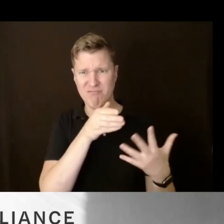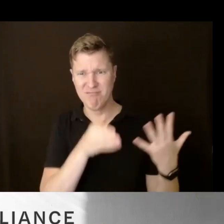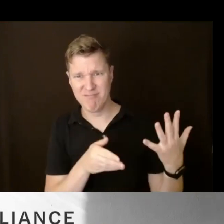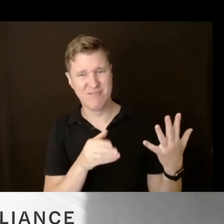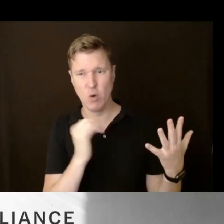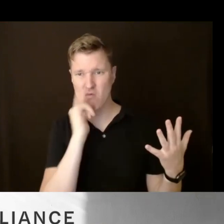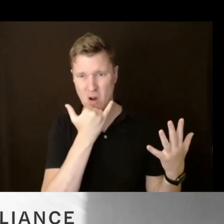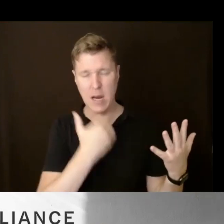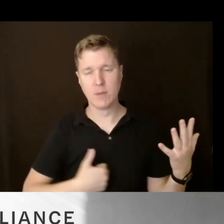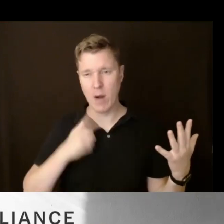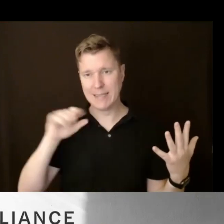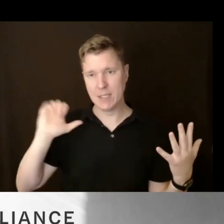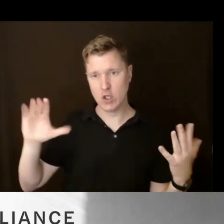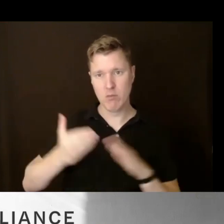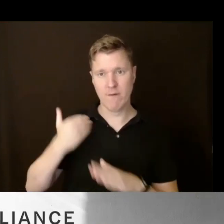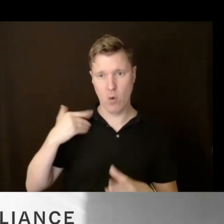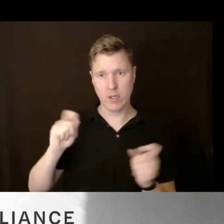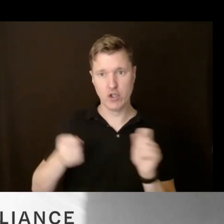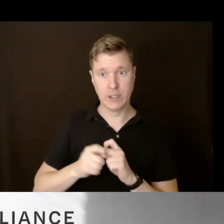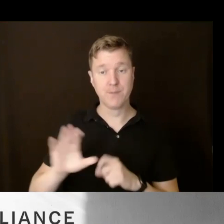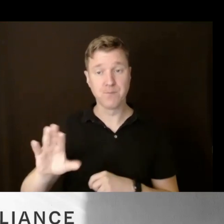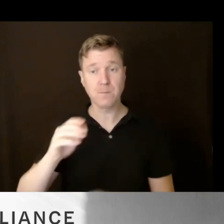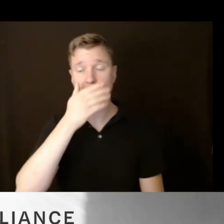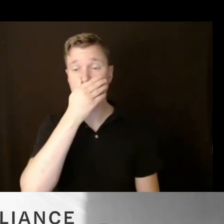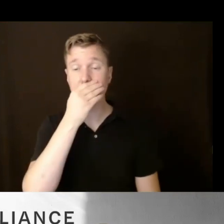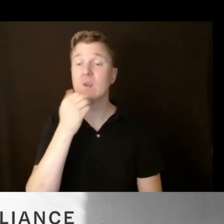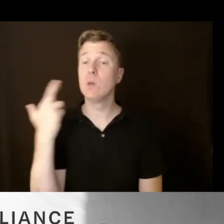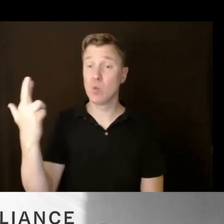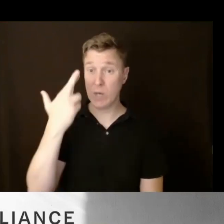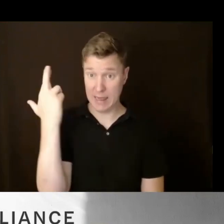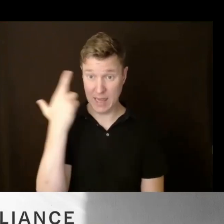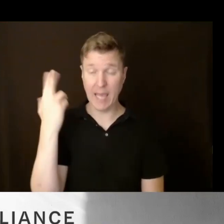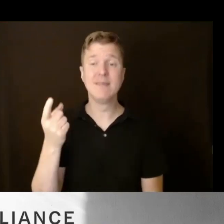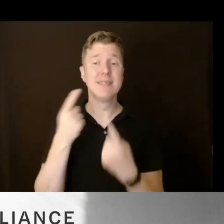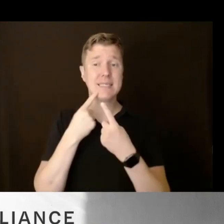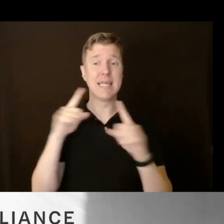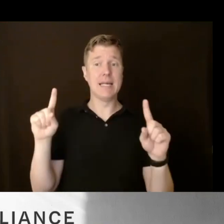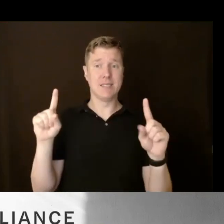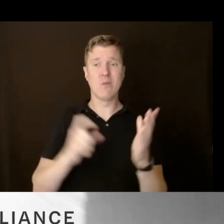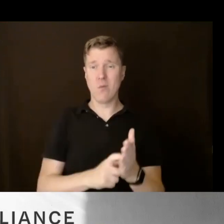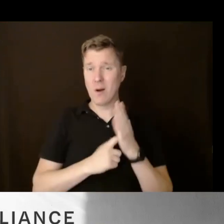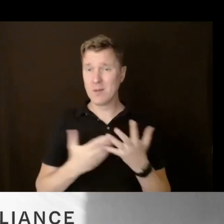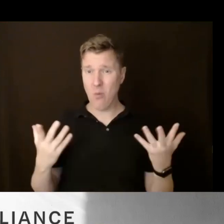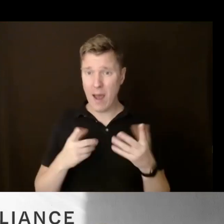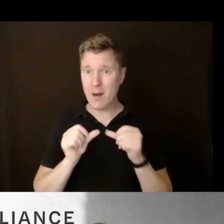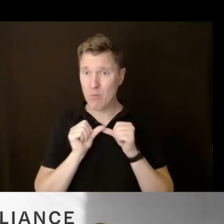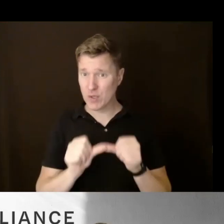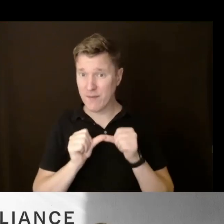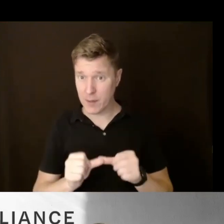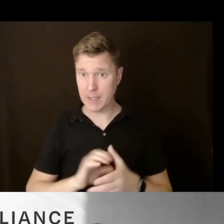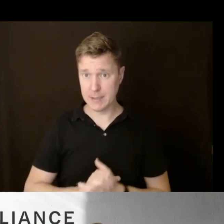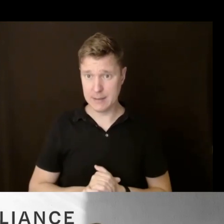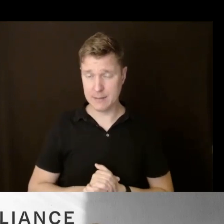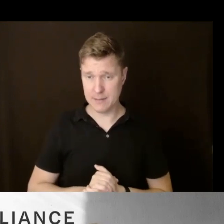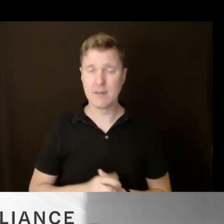those to you after. We also realize that success requires perseverance. So we know that